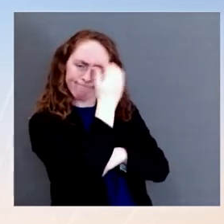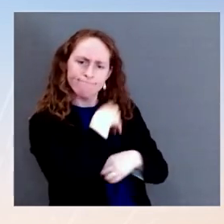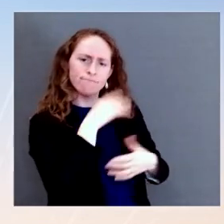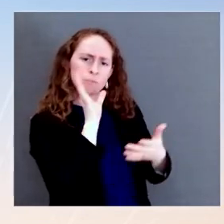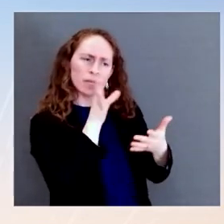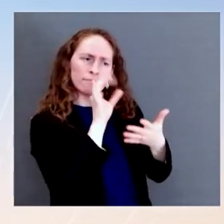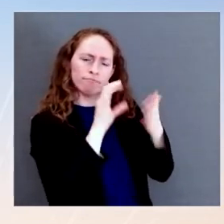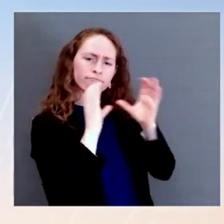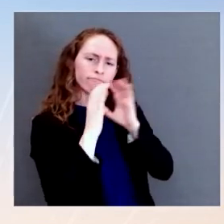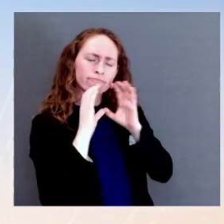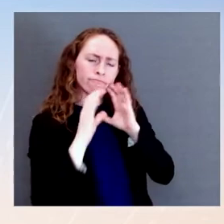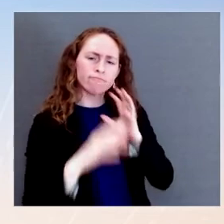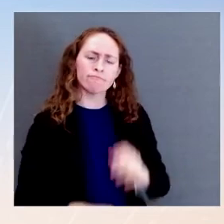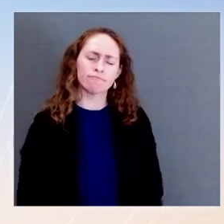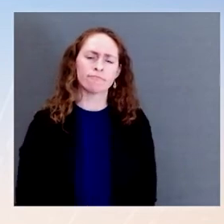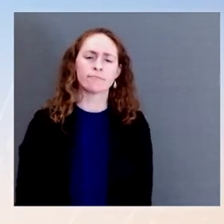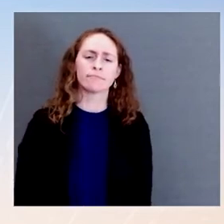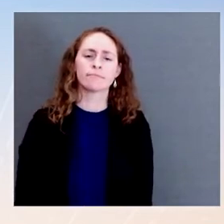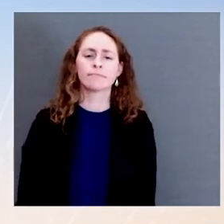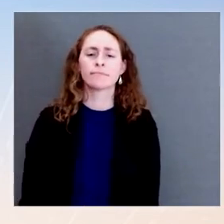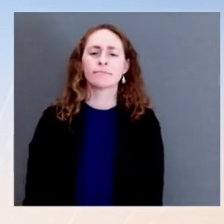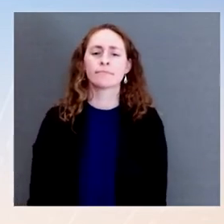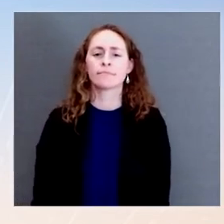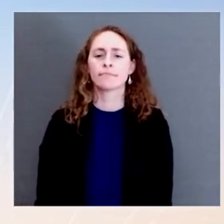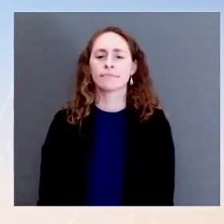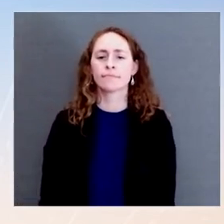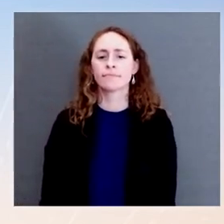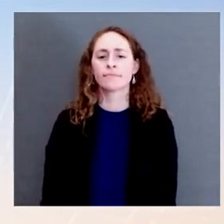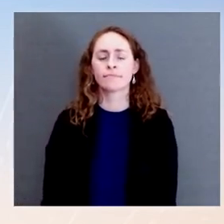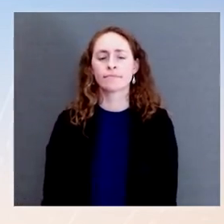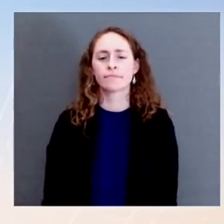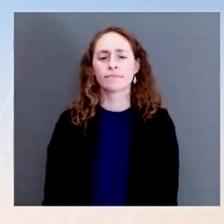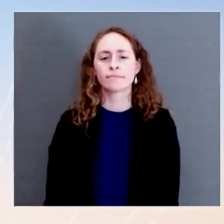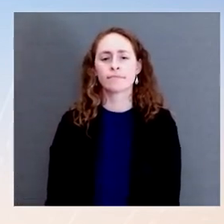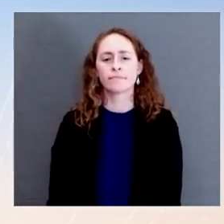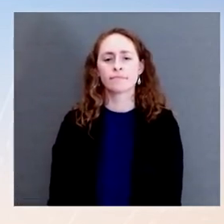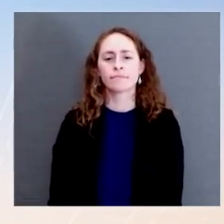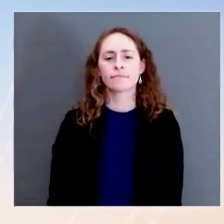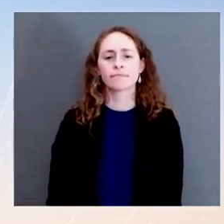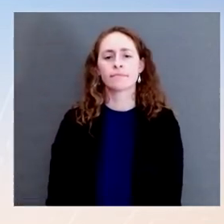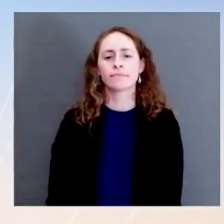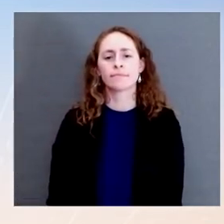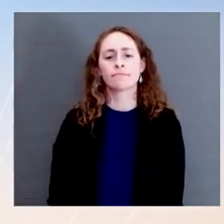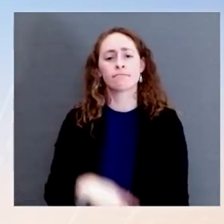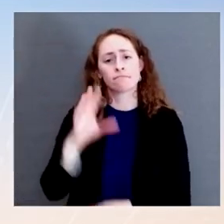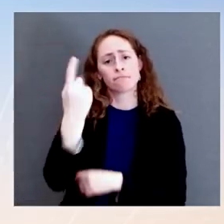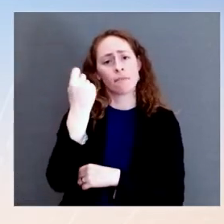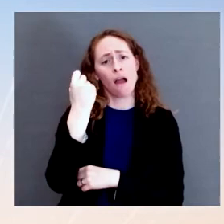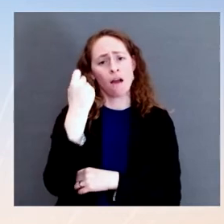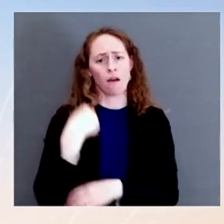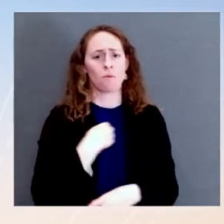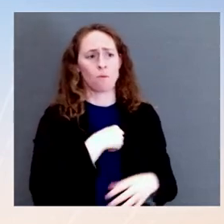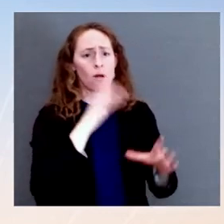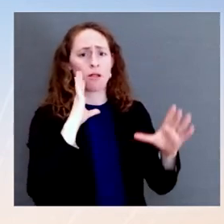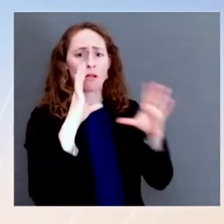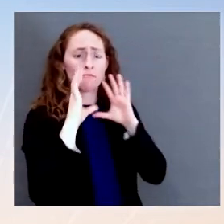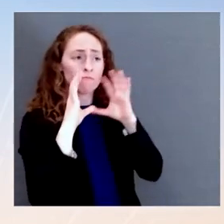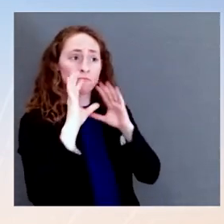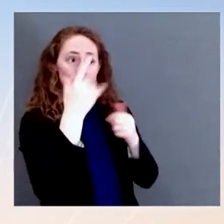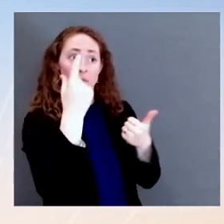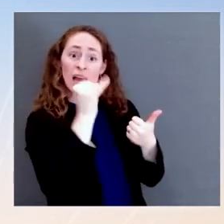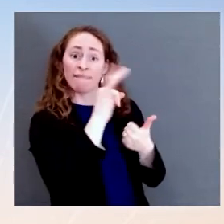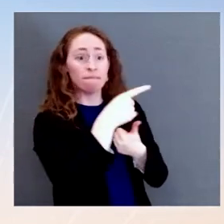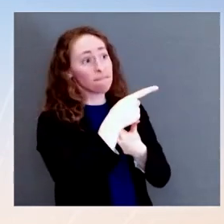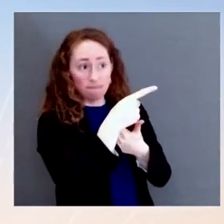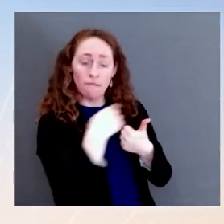our preparations should they be warranted. We don't know that President Putin has made a decision. We don't know that yet. But that's why this is an